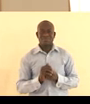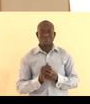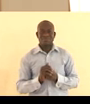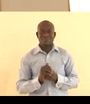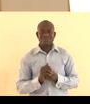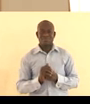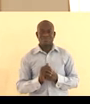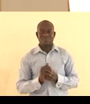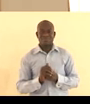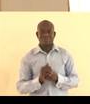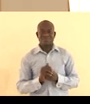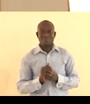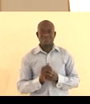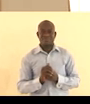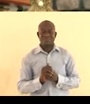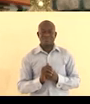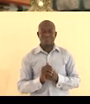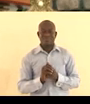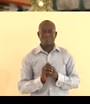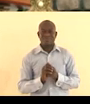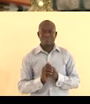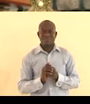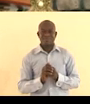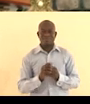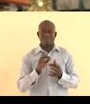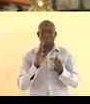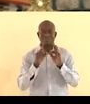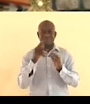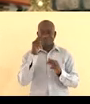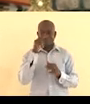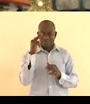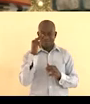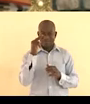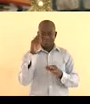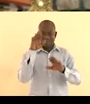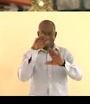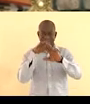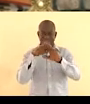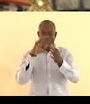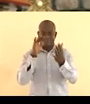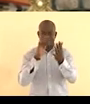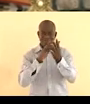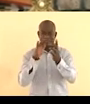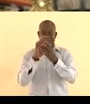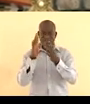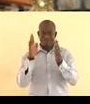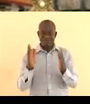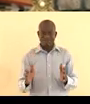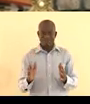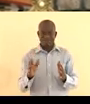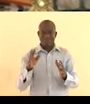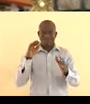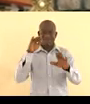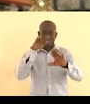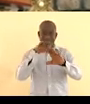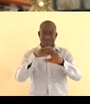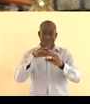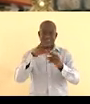God. You know, I keep saying that if you look at Christianity from this worldly